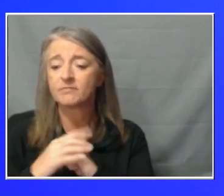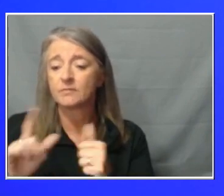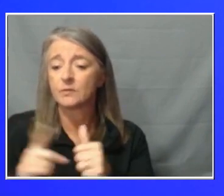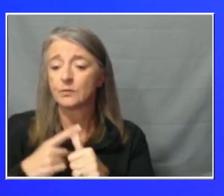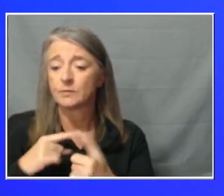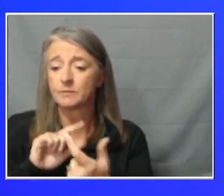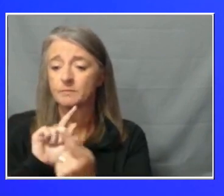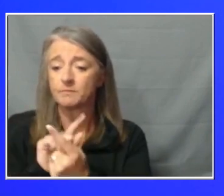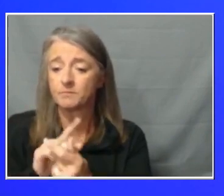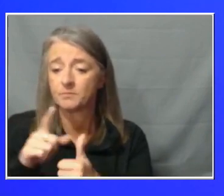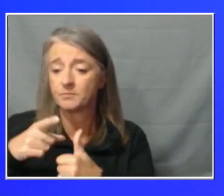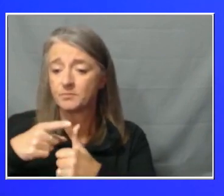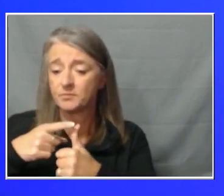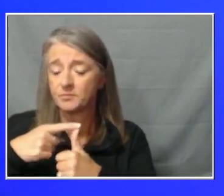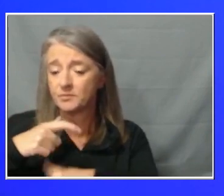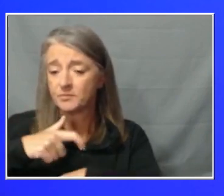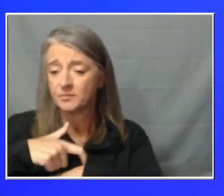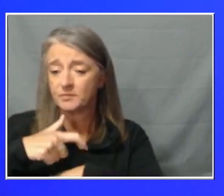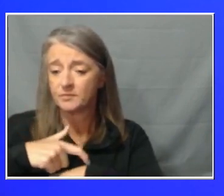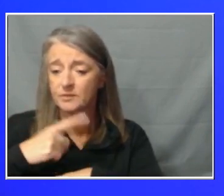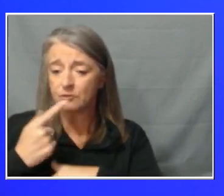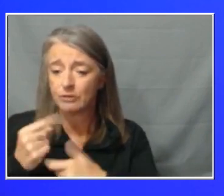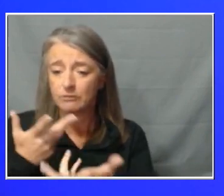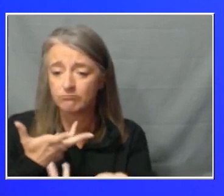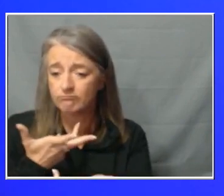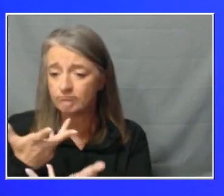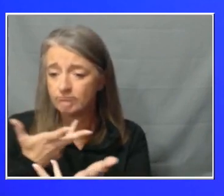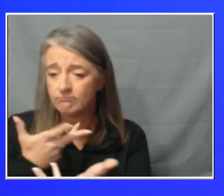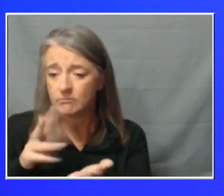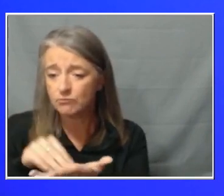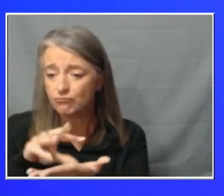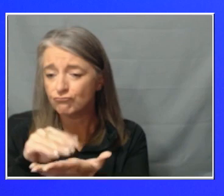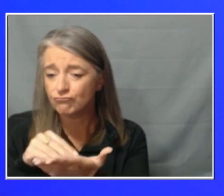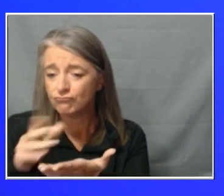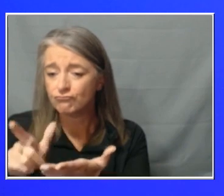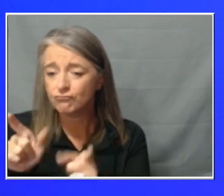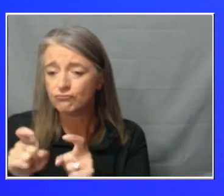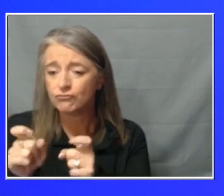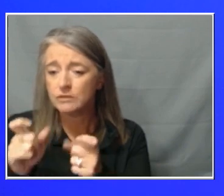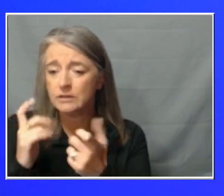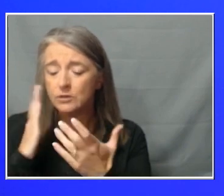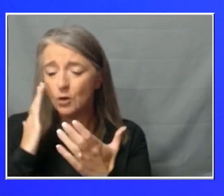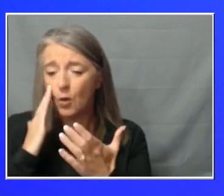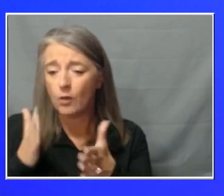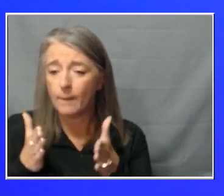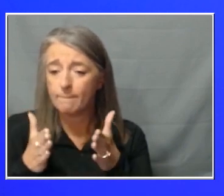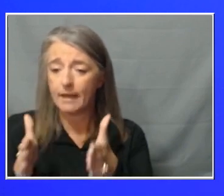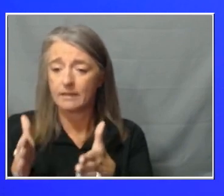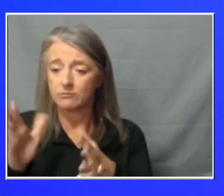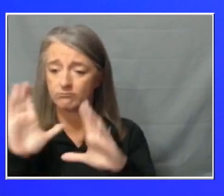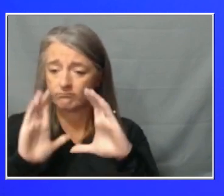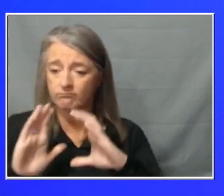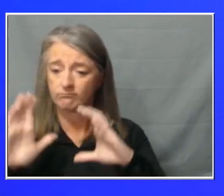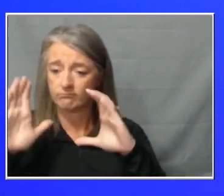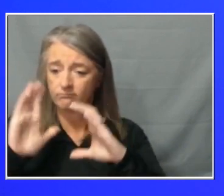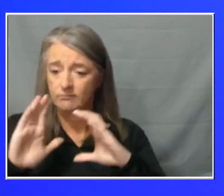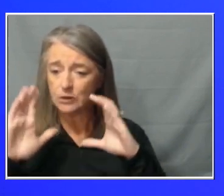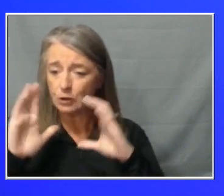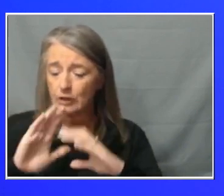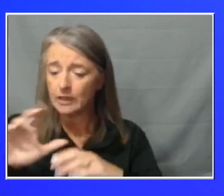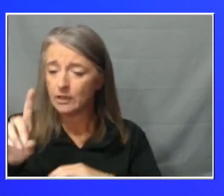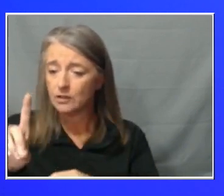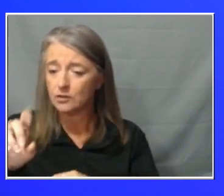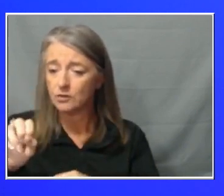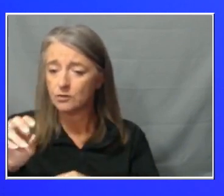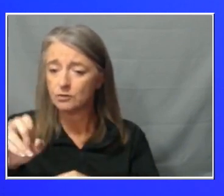we really try to get to know them quickly, but also want to get their past. We start looking at all donor options